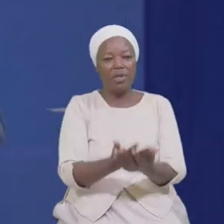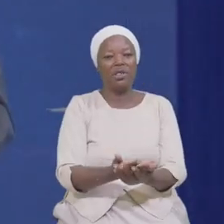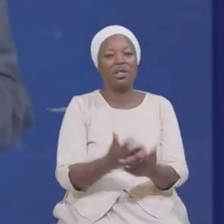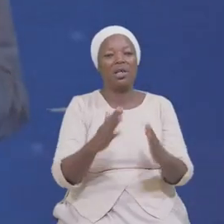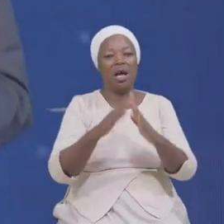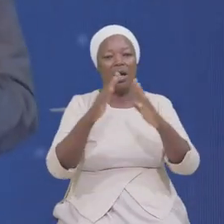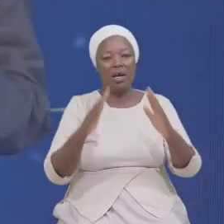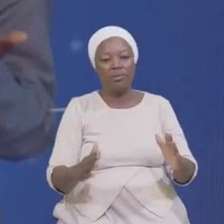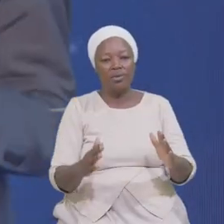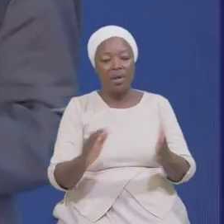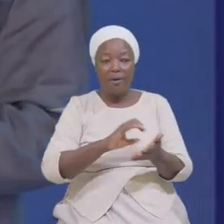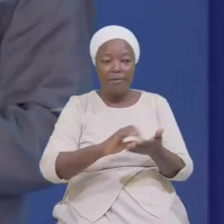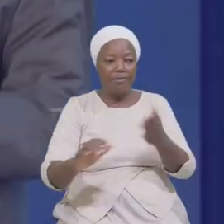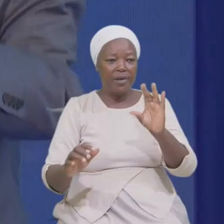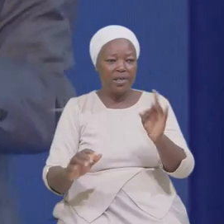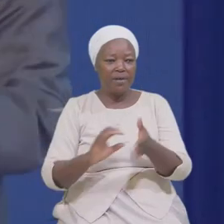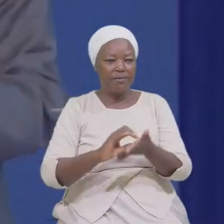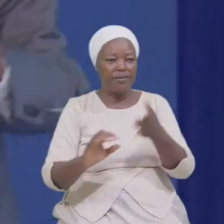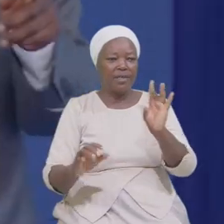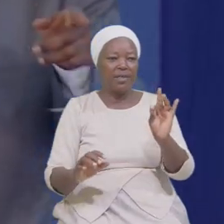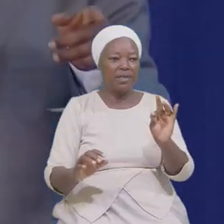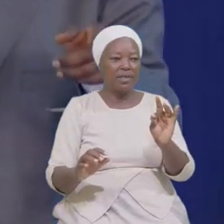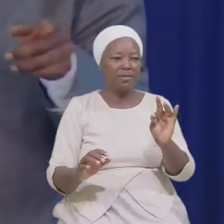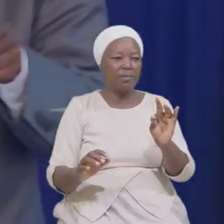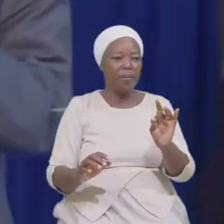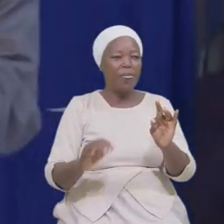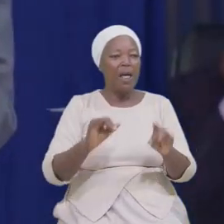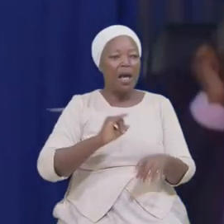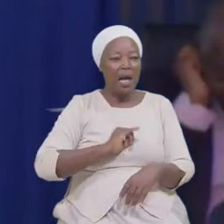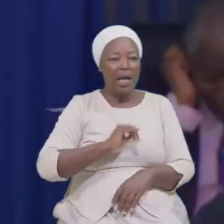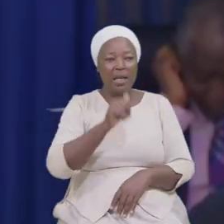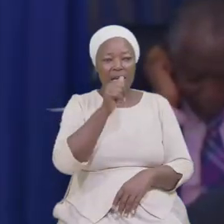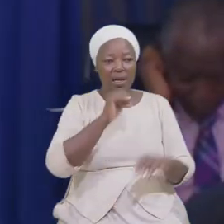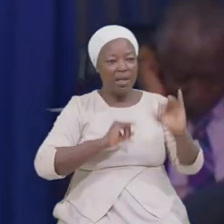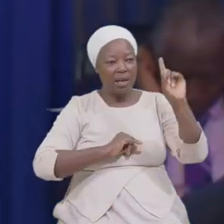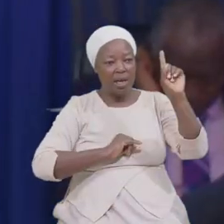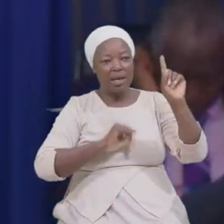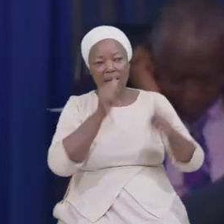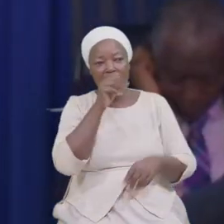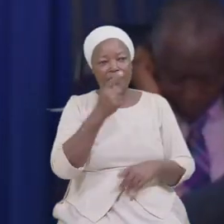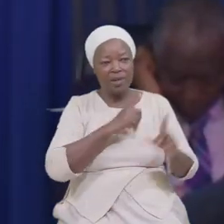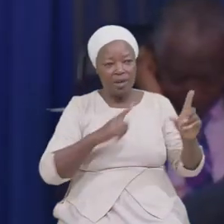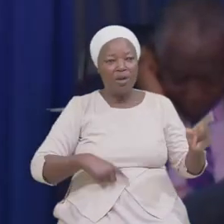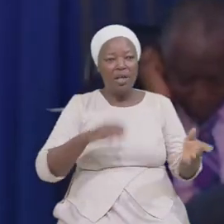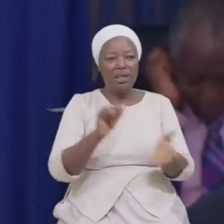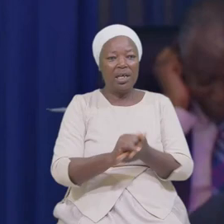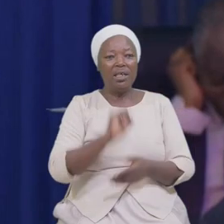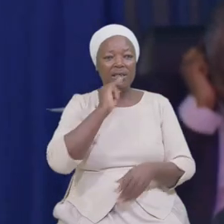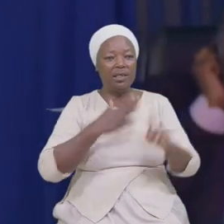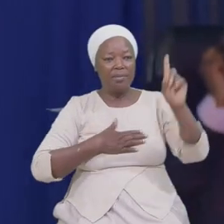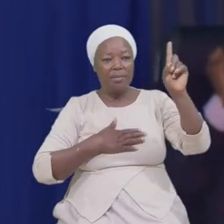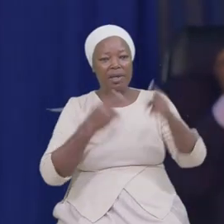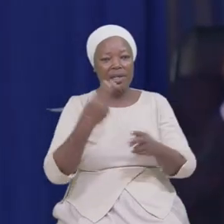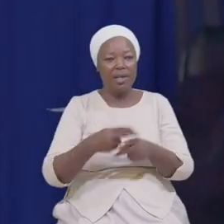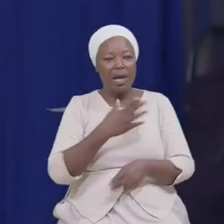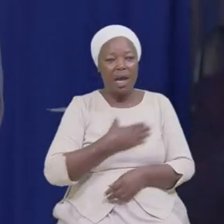verse 8, it tells us in verse 8, it says, I am the Lord, that is my name, and my glory